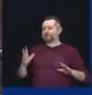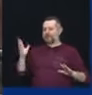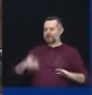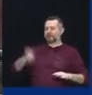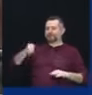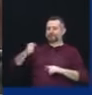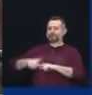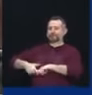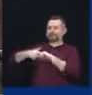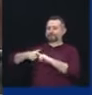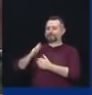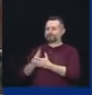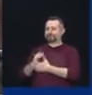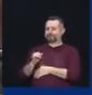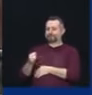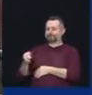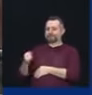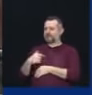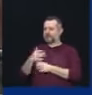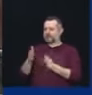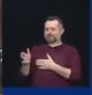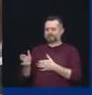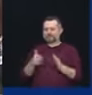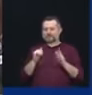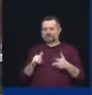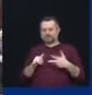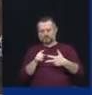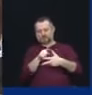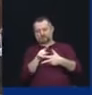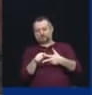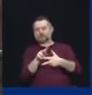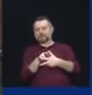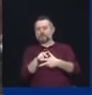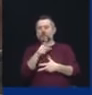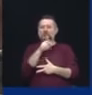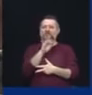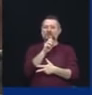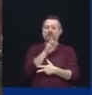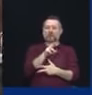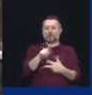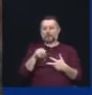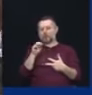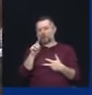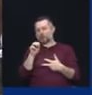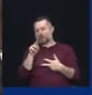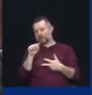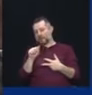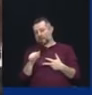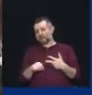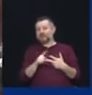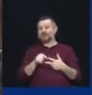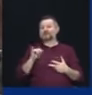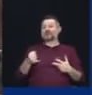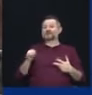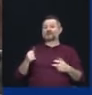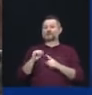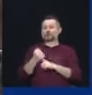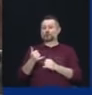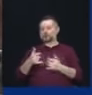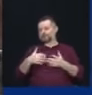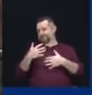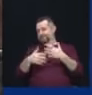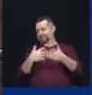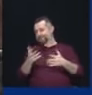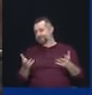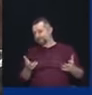and we're going to use Pfizer and Moderna in the meantime. The situation with Johnson & Johnson is they had